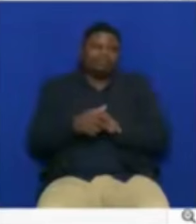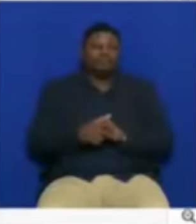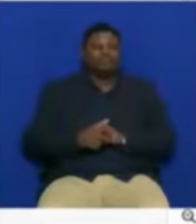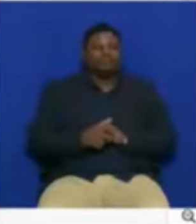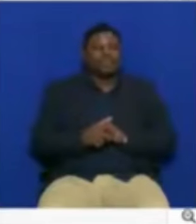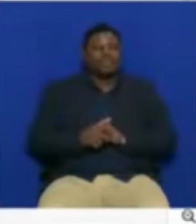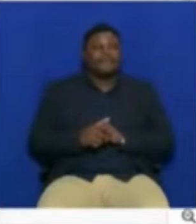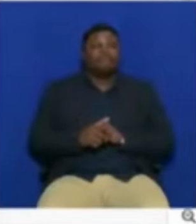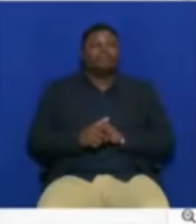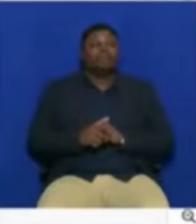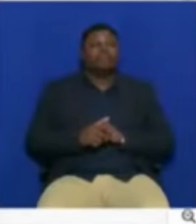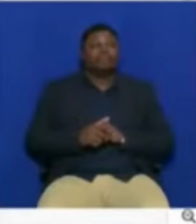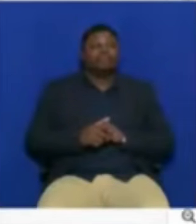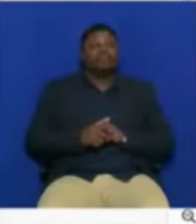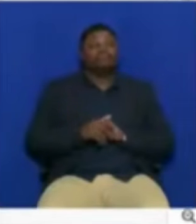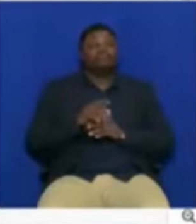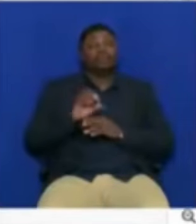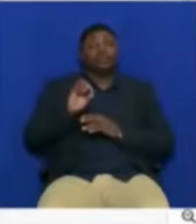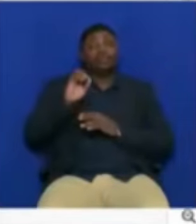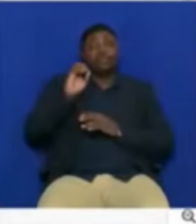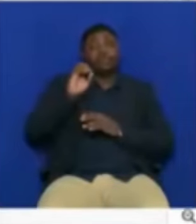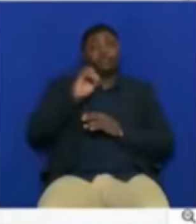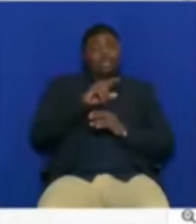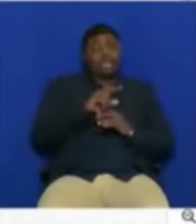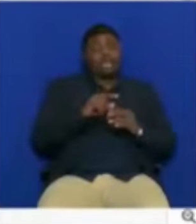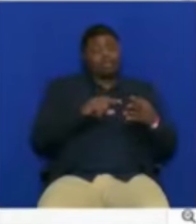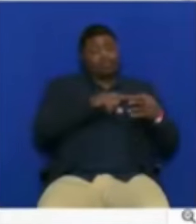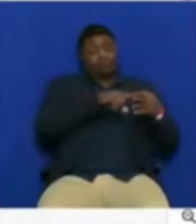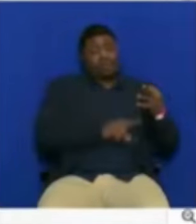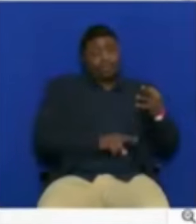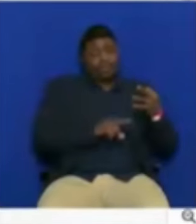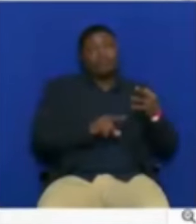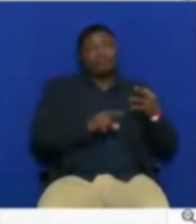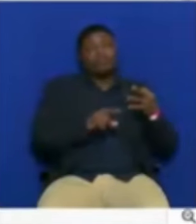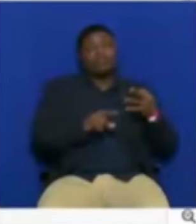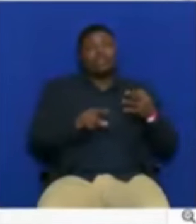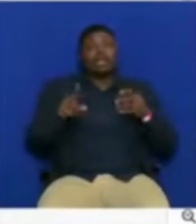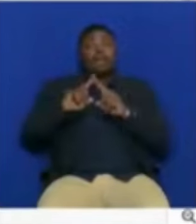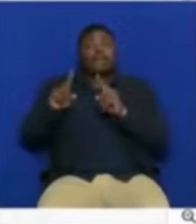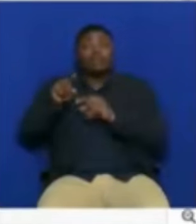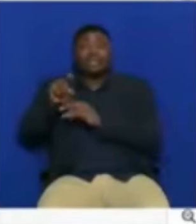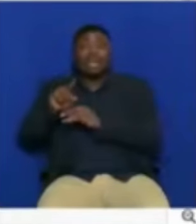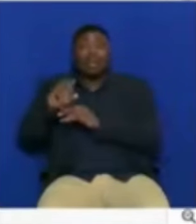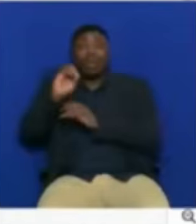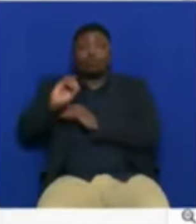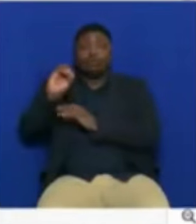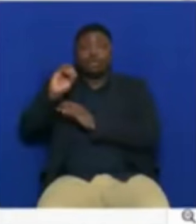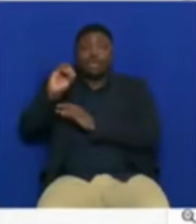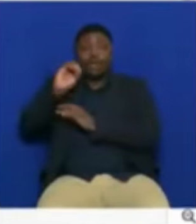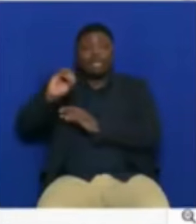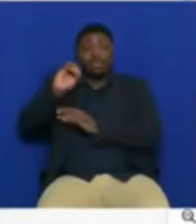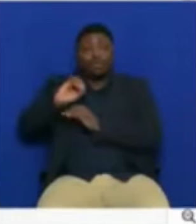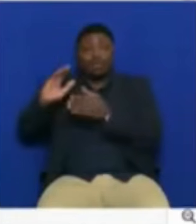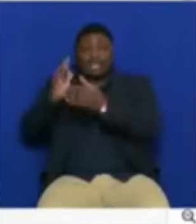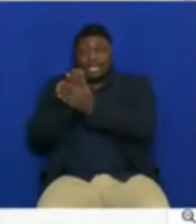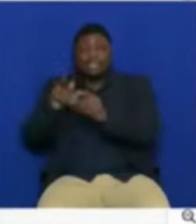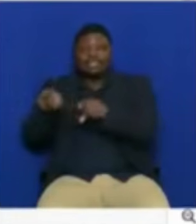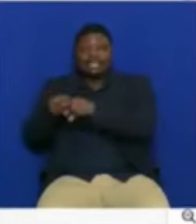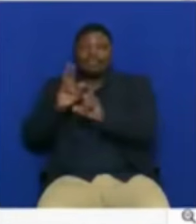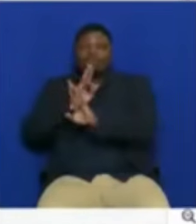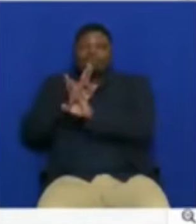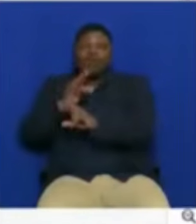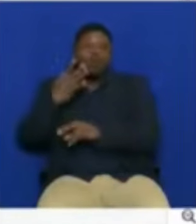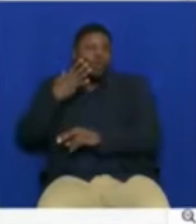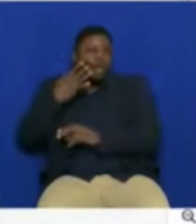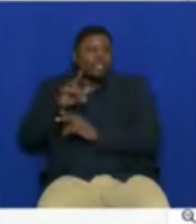October. You confirm that? I confirm. Then he continues, however, I've also been notified